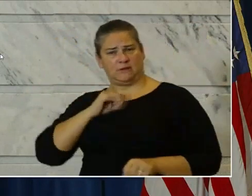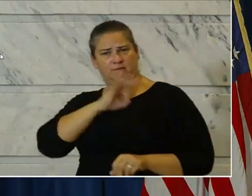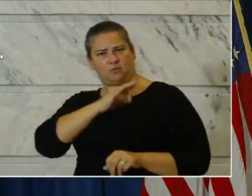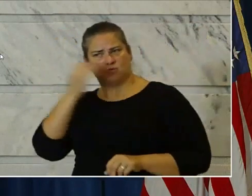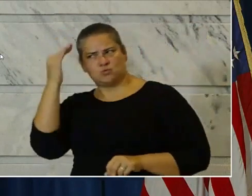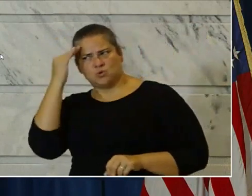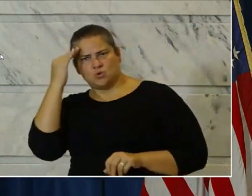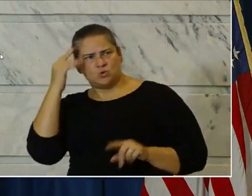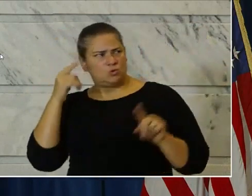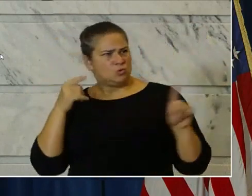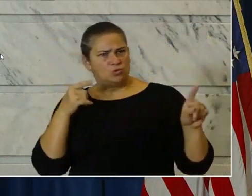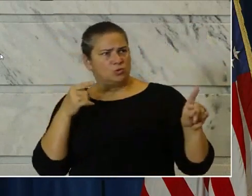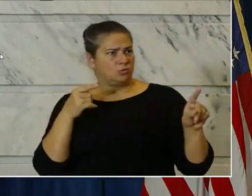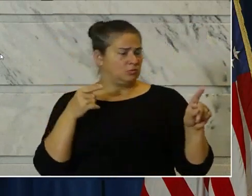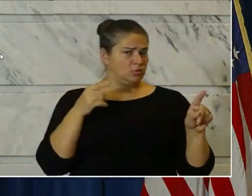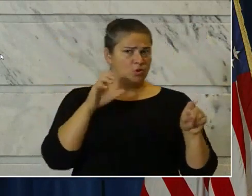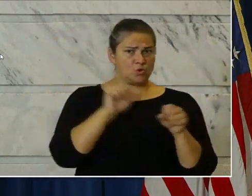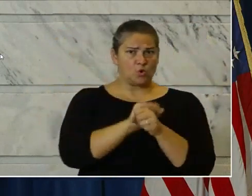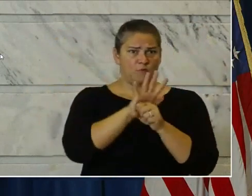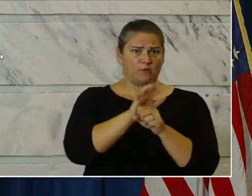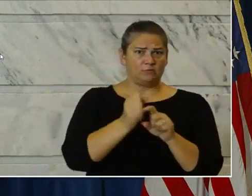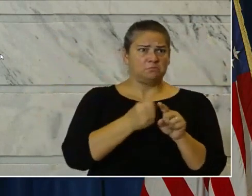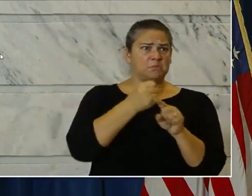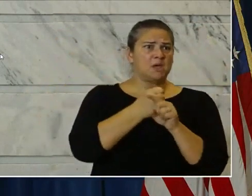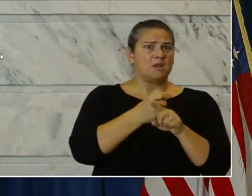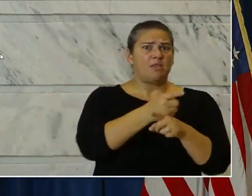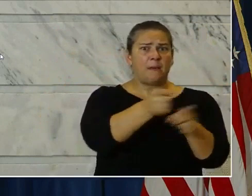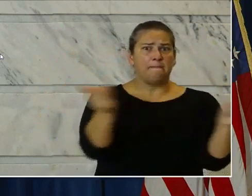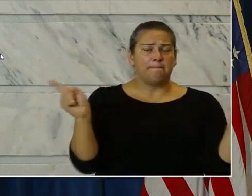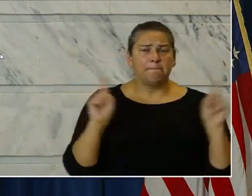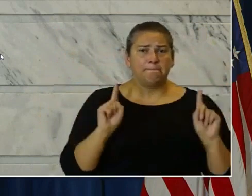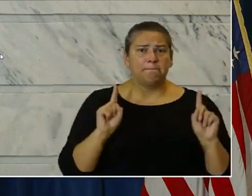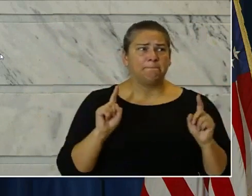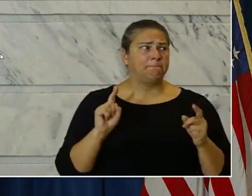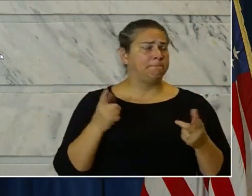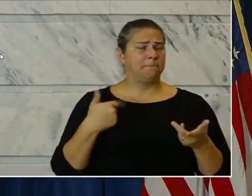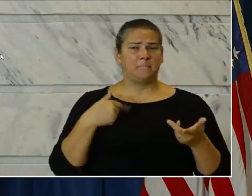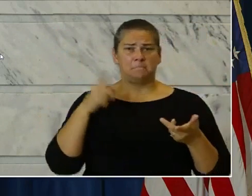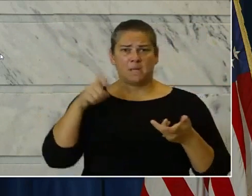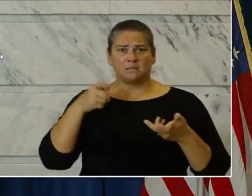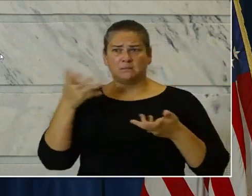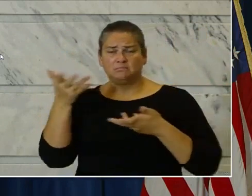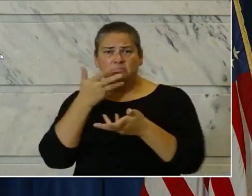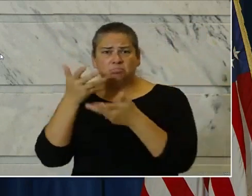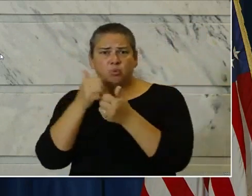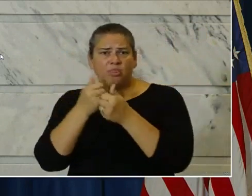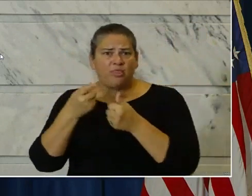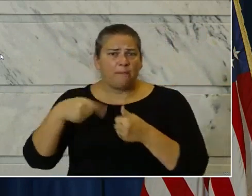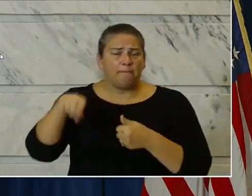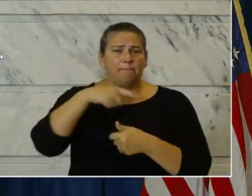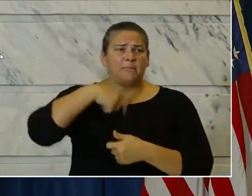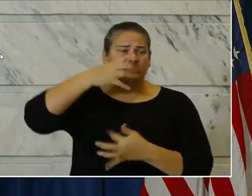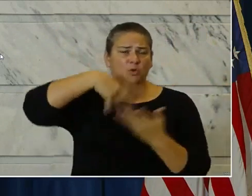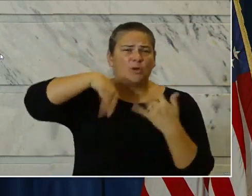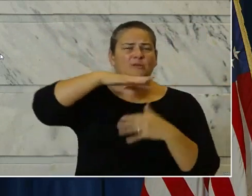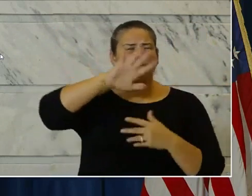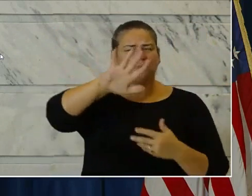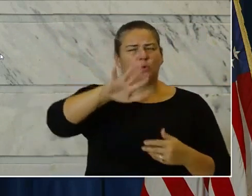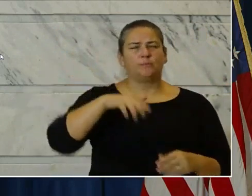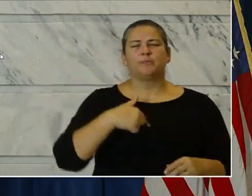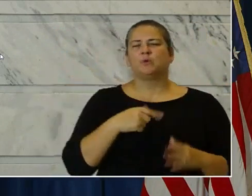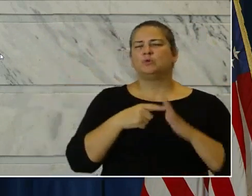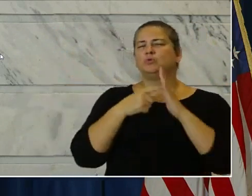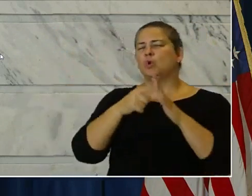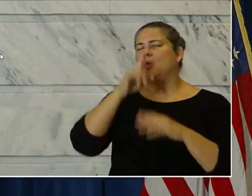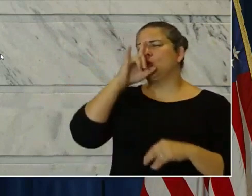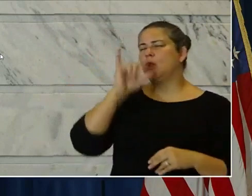is affecting the children and other adults that they interact with every day. And so I'm going to show you an example of a dashboard and what it looks